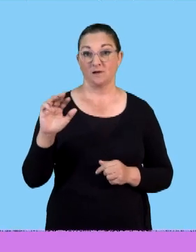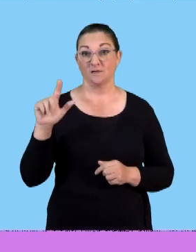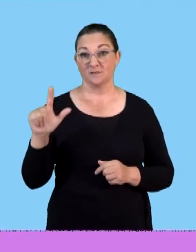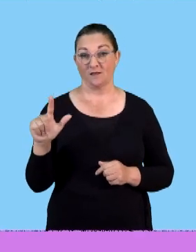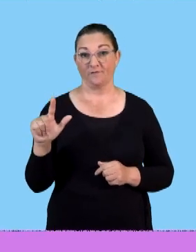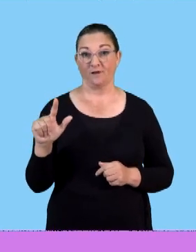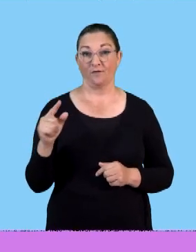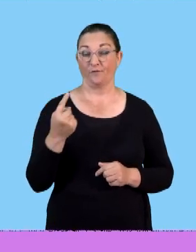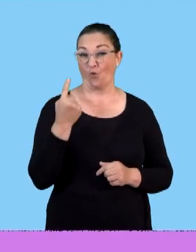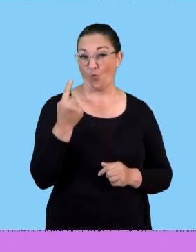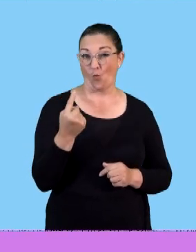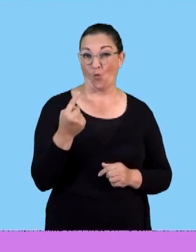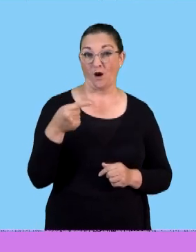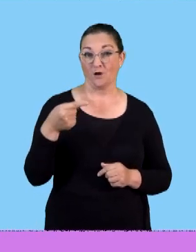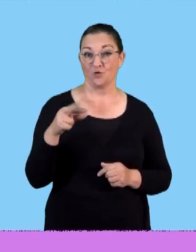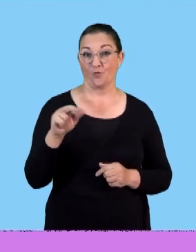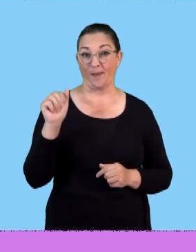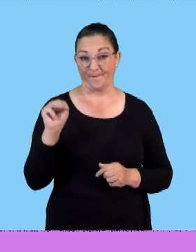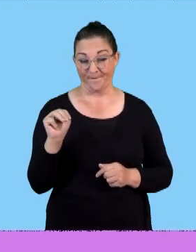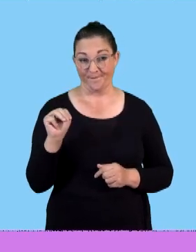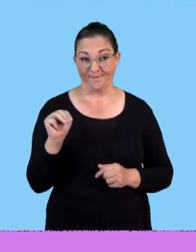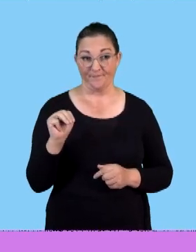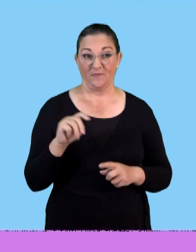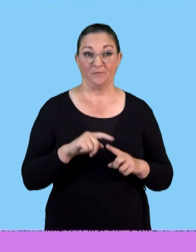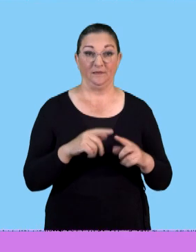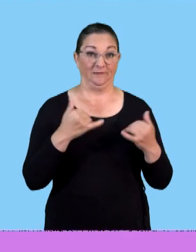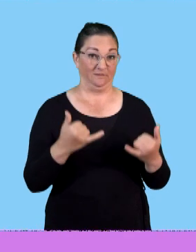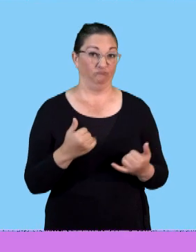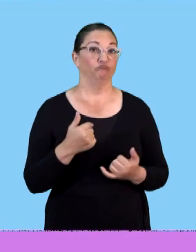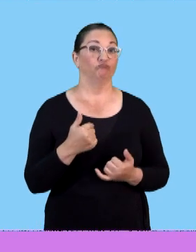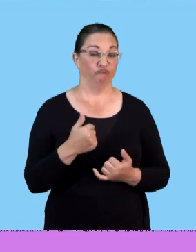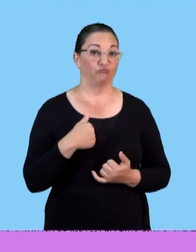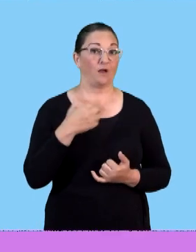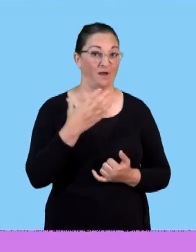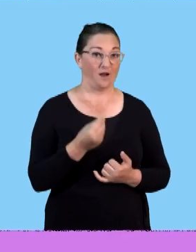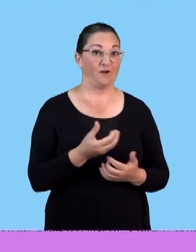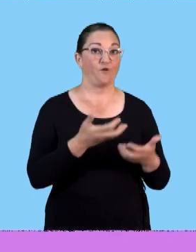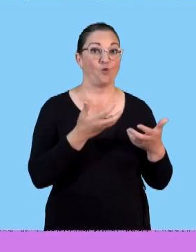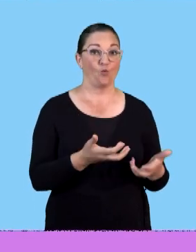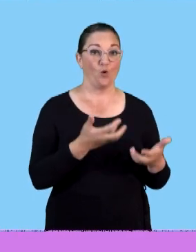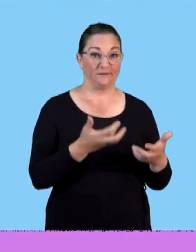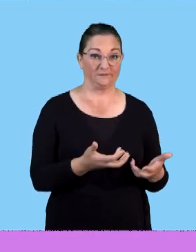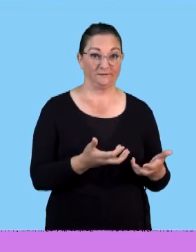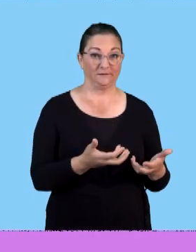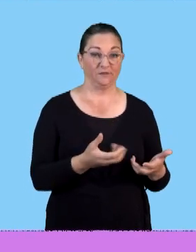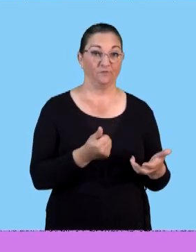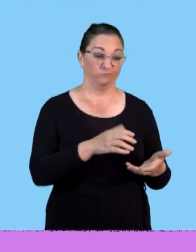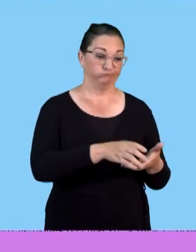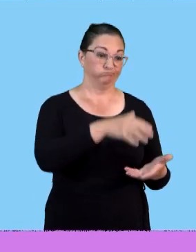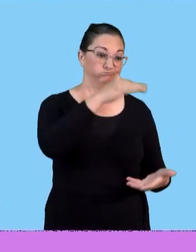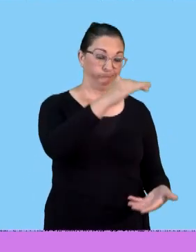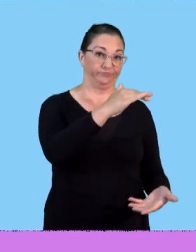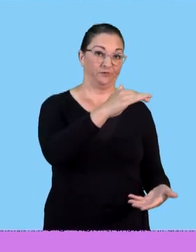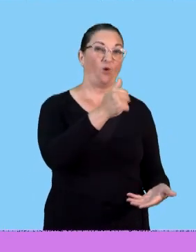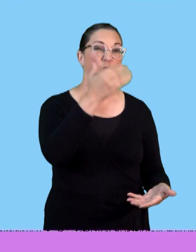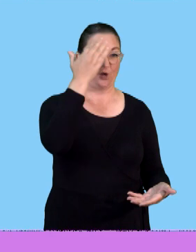0,0997 Rand per gram. So therefore, I now have the weight of this